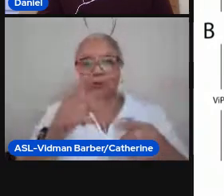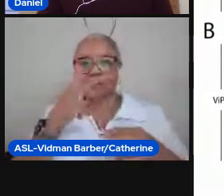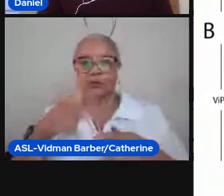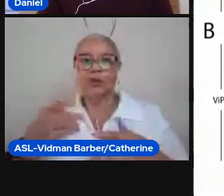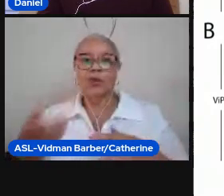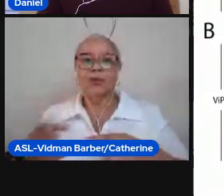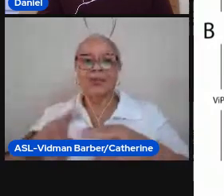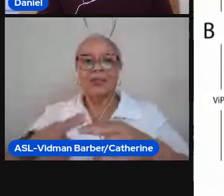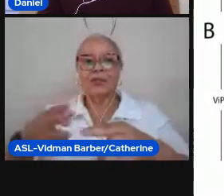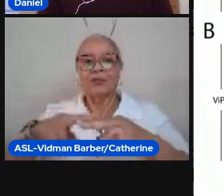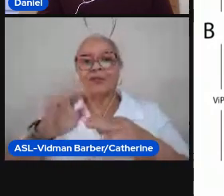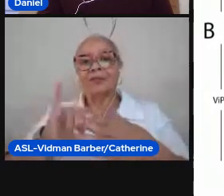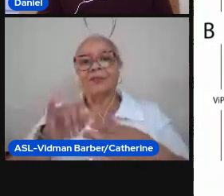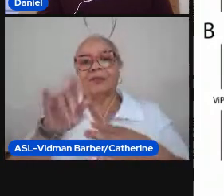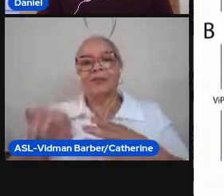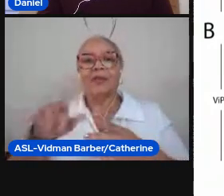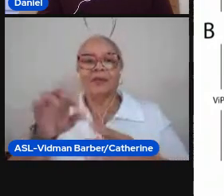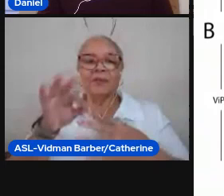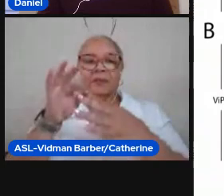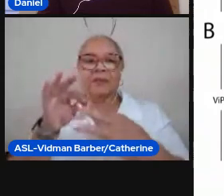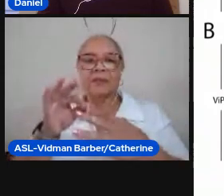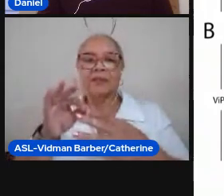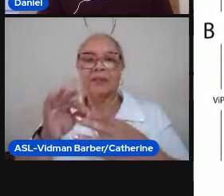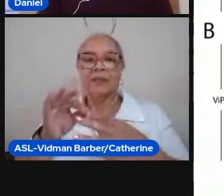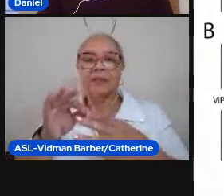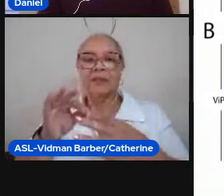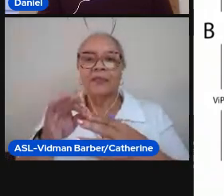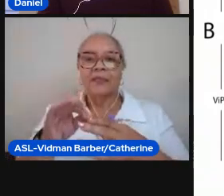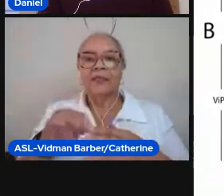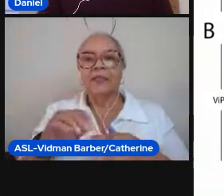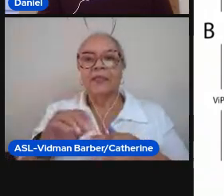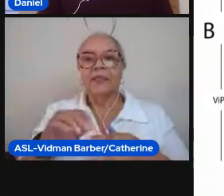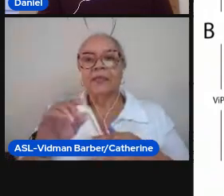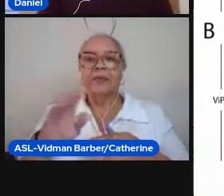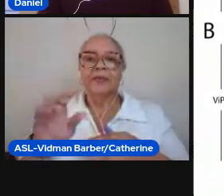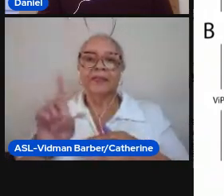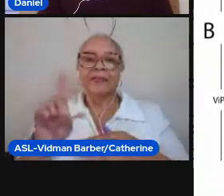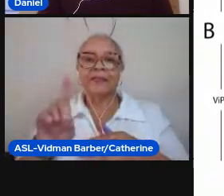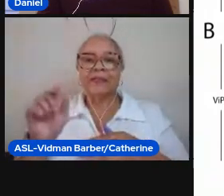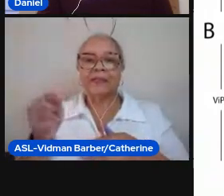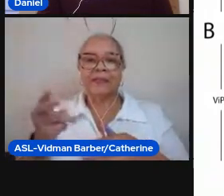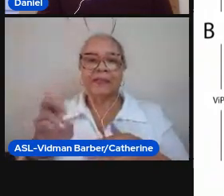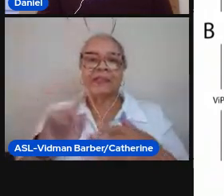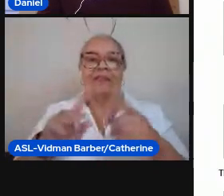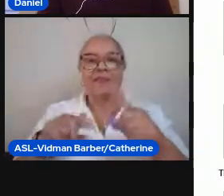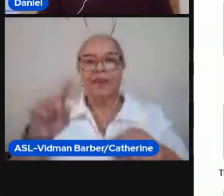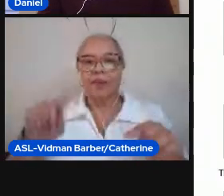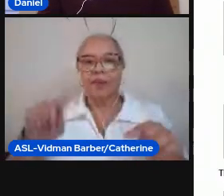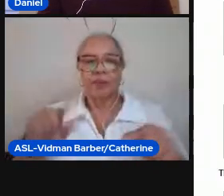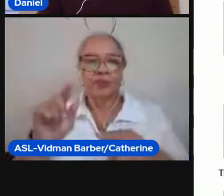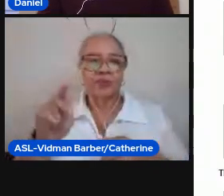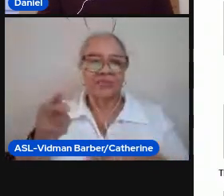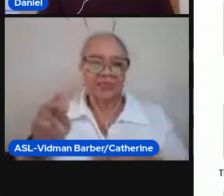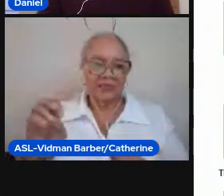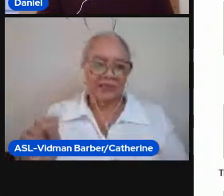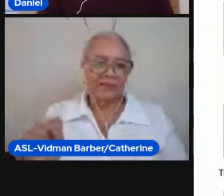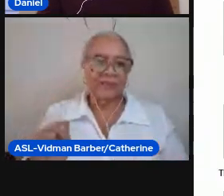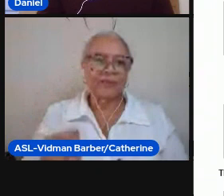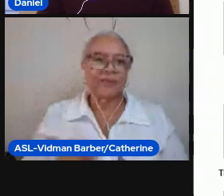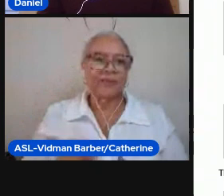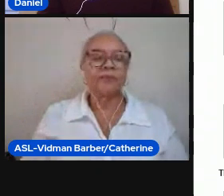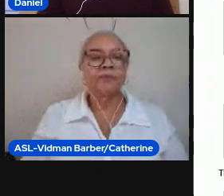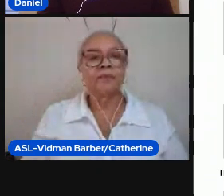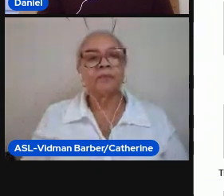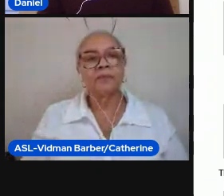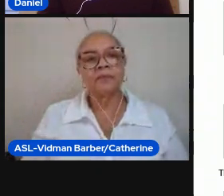this particular V gene usage, so a particular variable gene in immunoglobulin, which is V323.